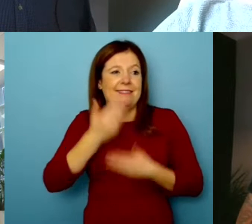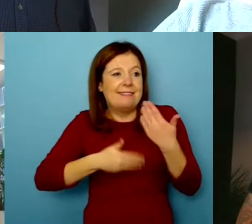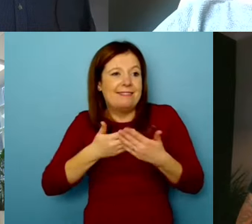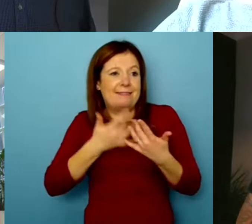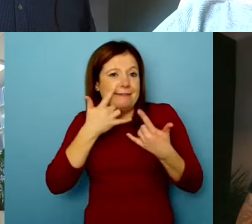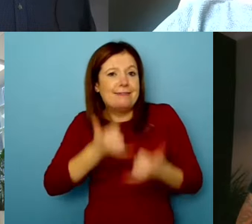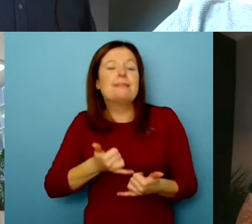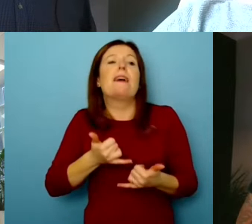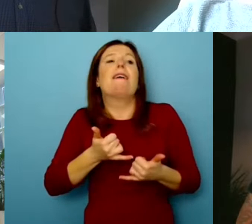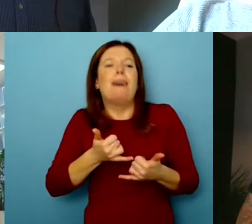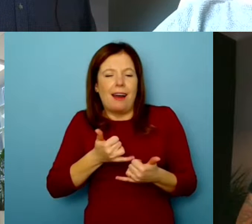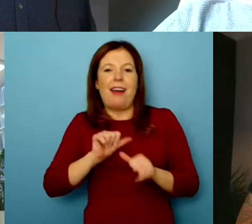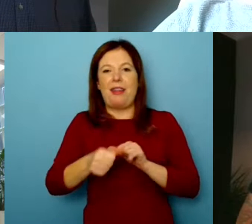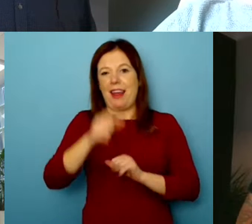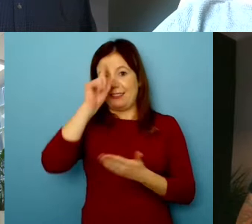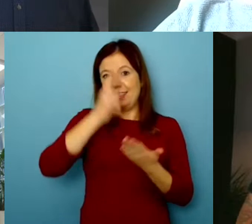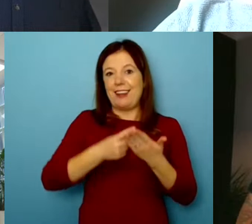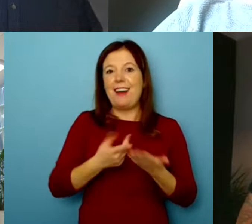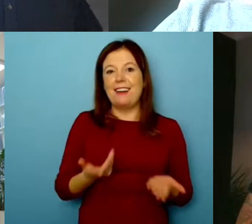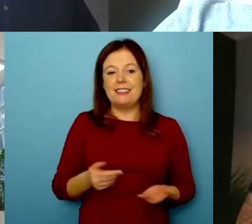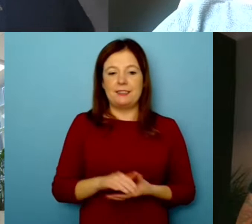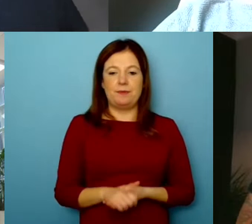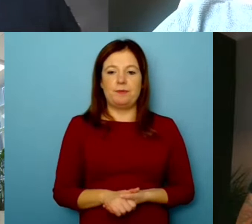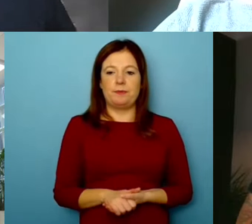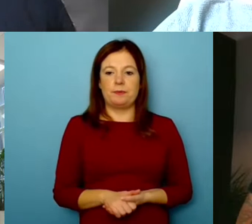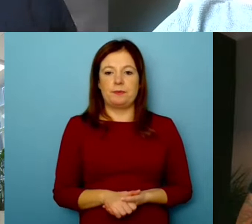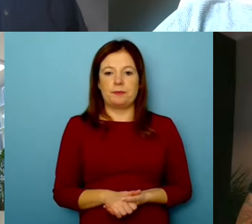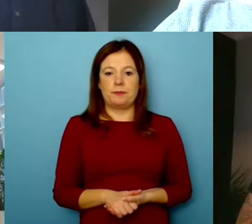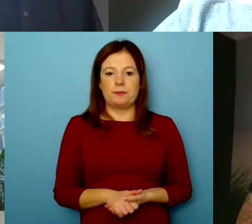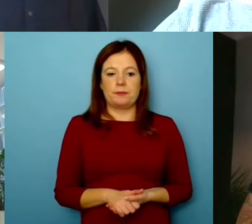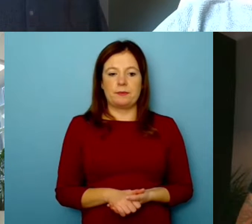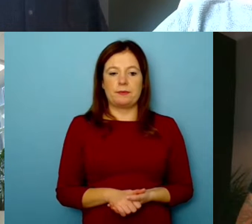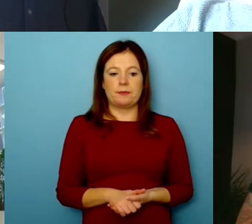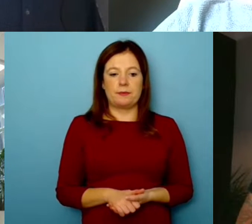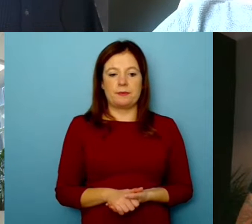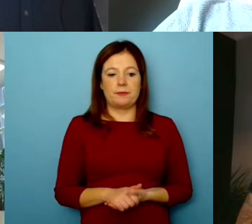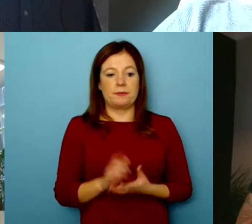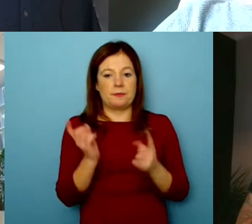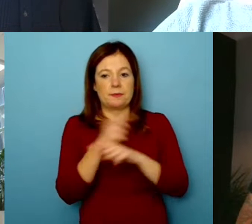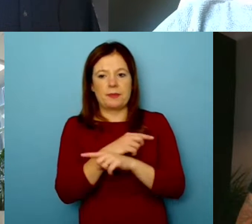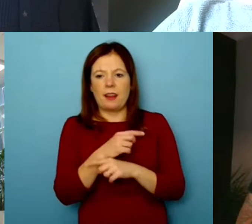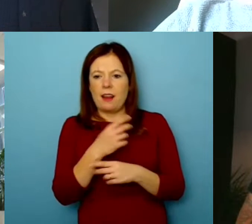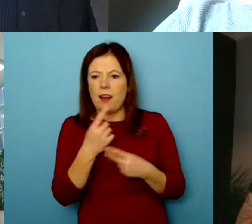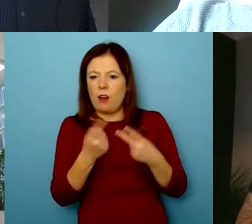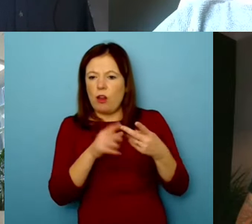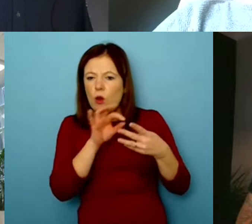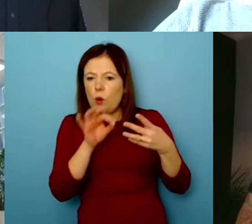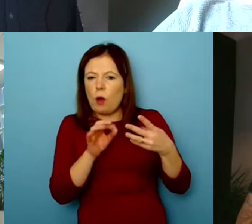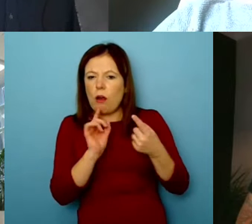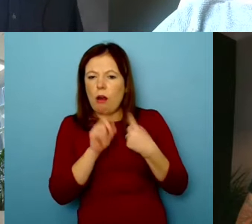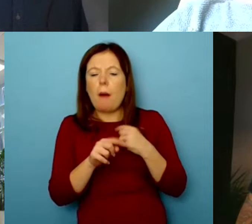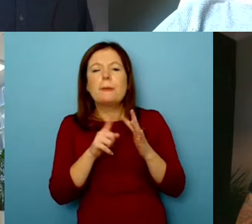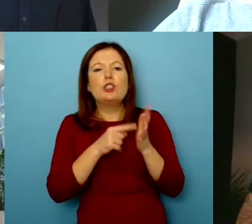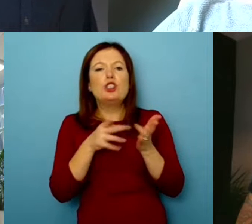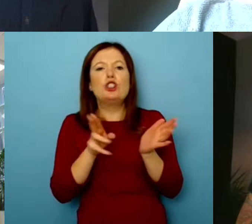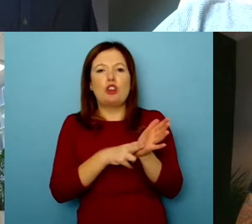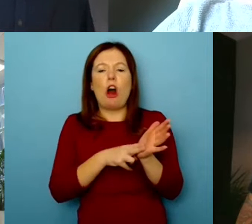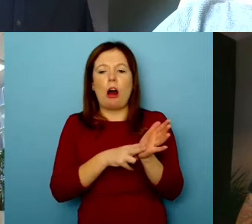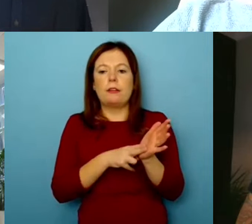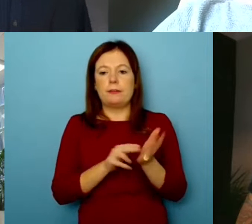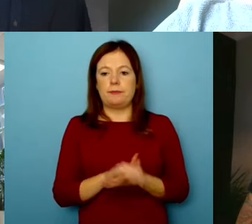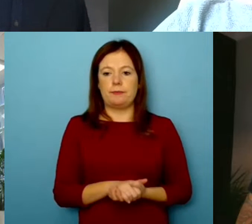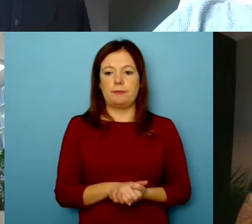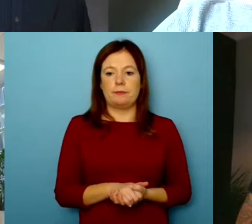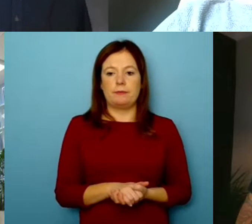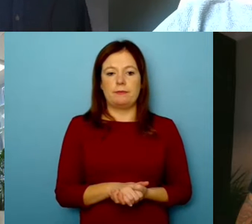overall best outcome. Thank you, Nige. Hopefully that answers Peter's question. I'm looking for the questions. We have a comment from John